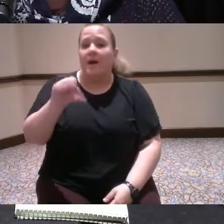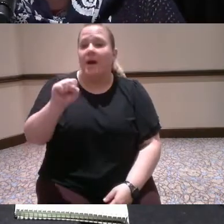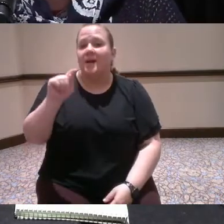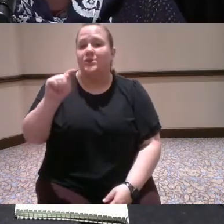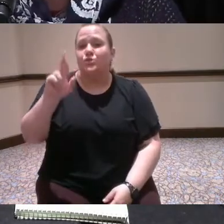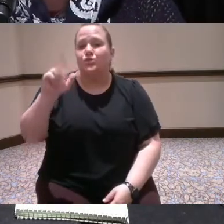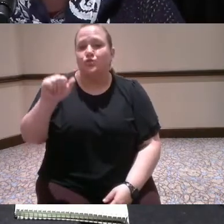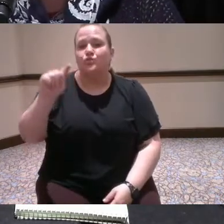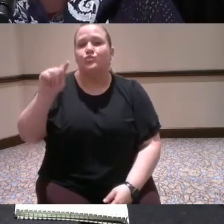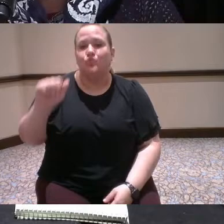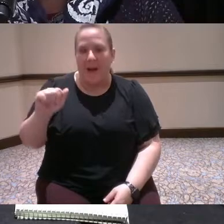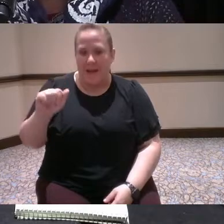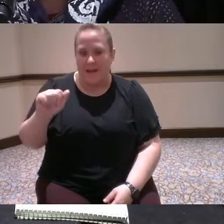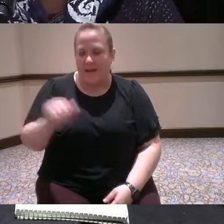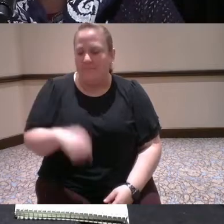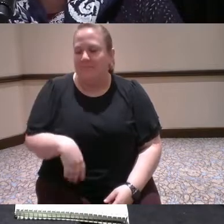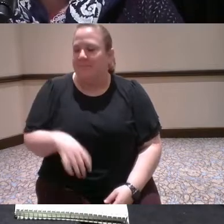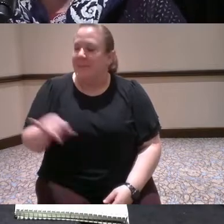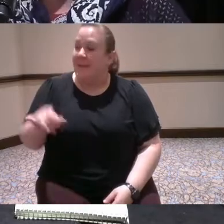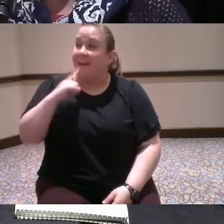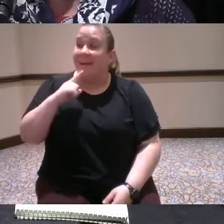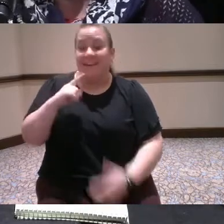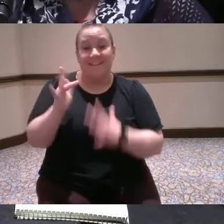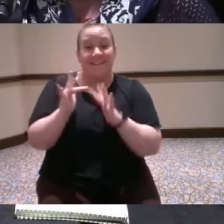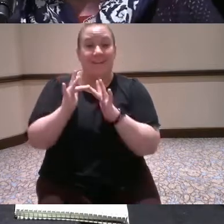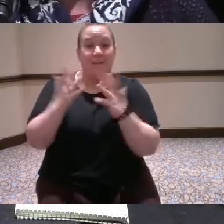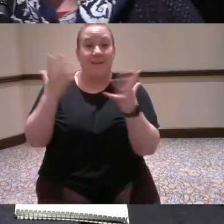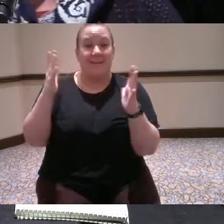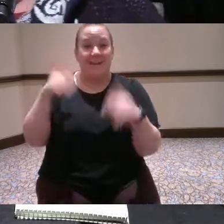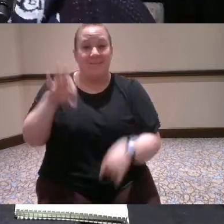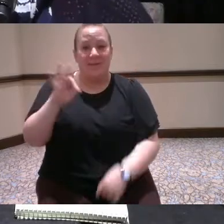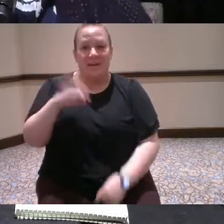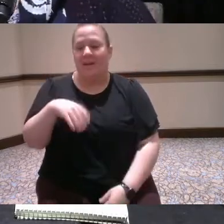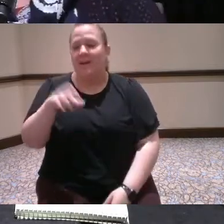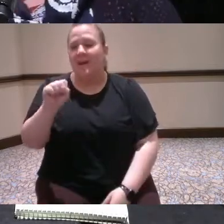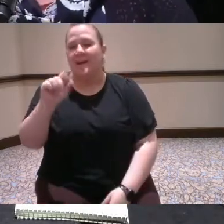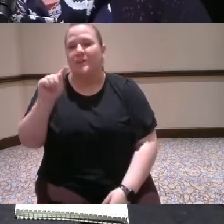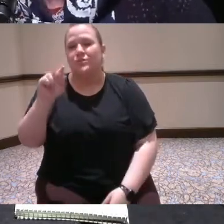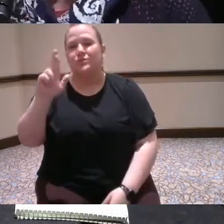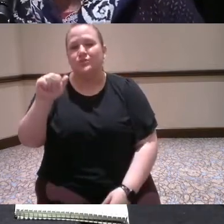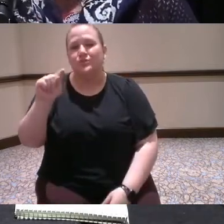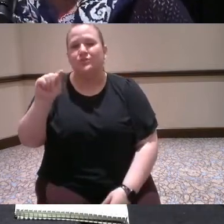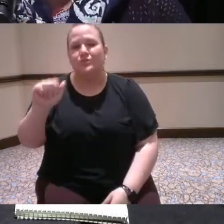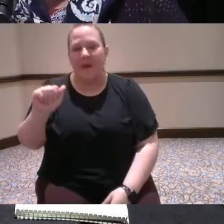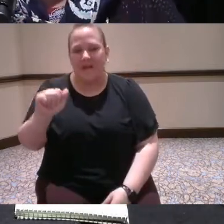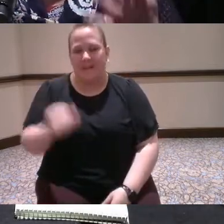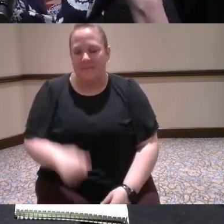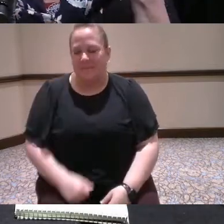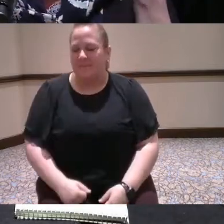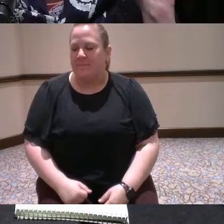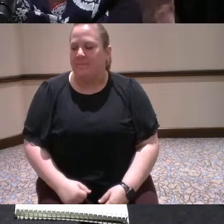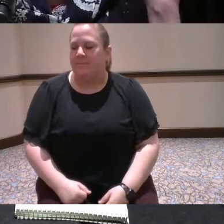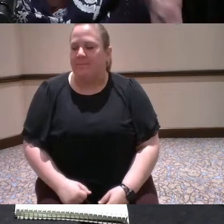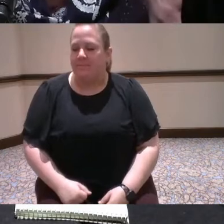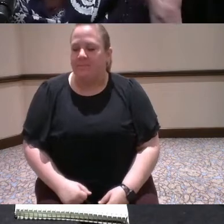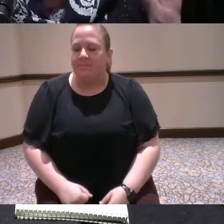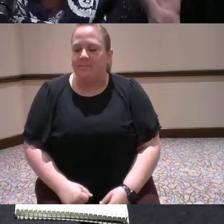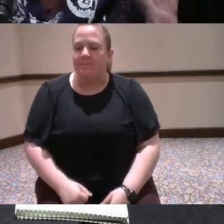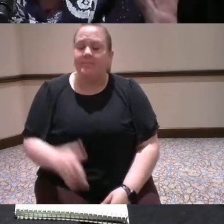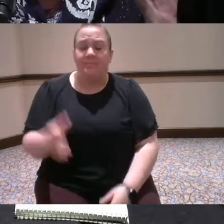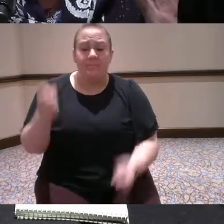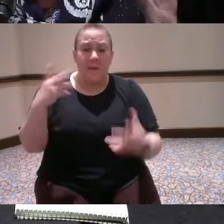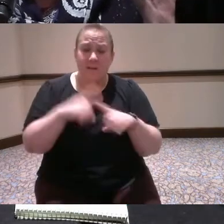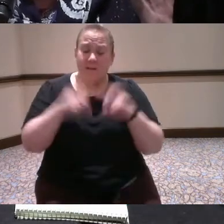Strata. Thank you so much. Yes, thank you. I'm so sorry. There are just a lot